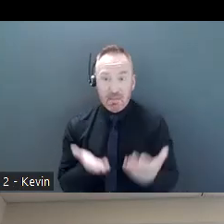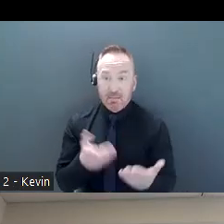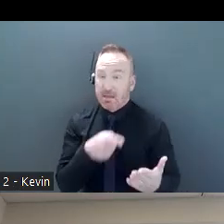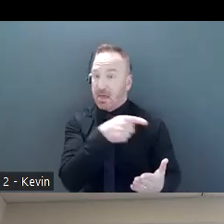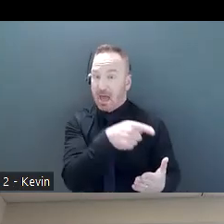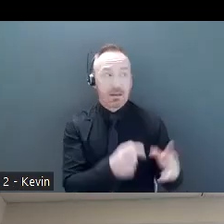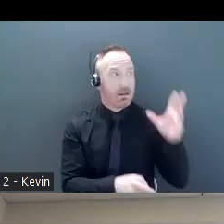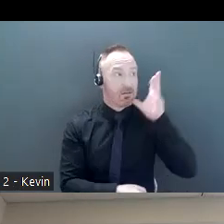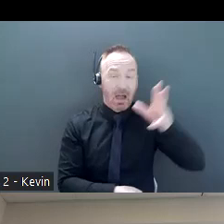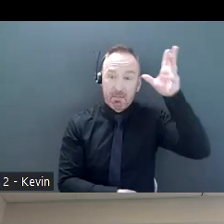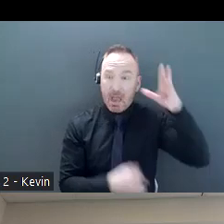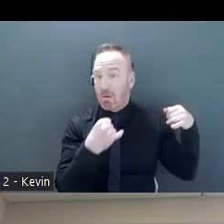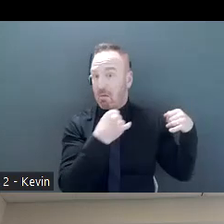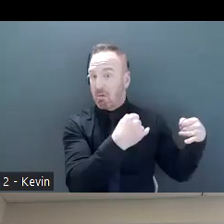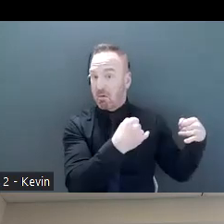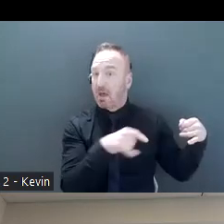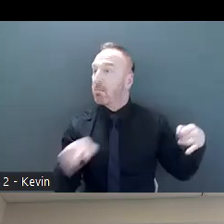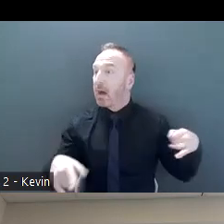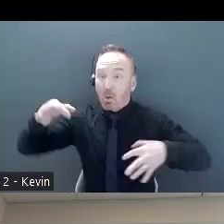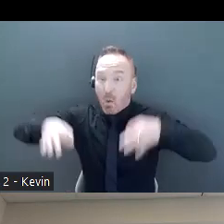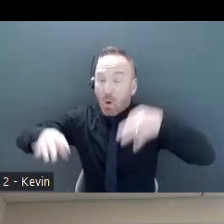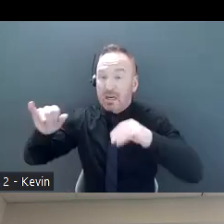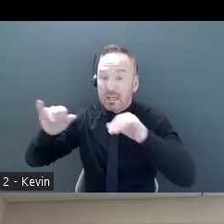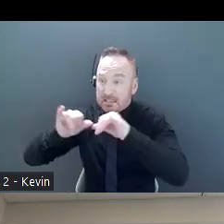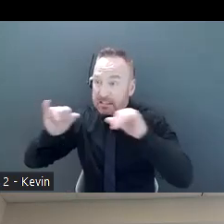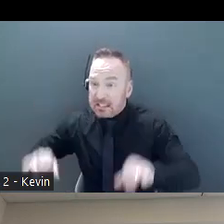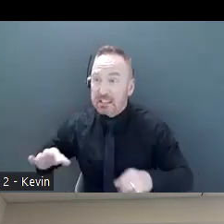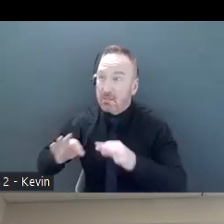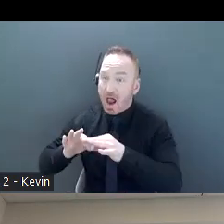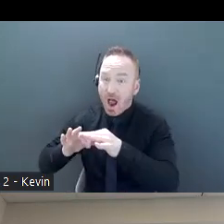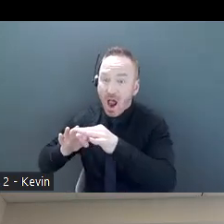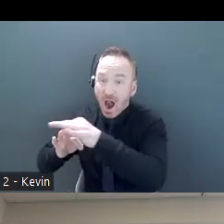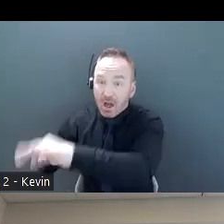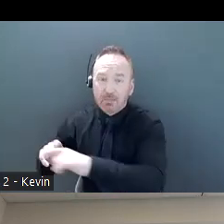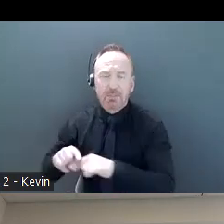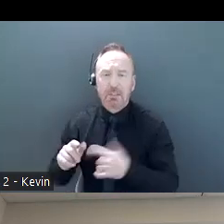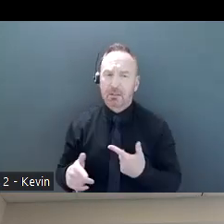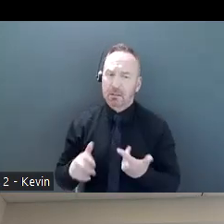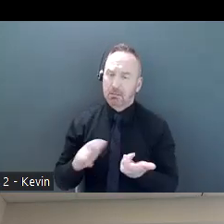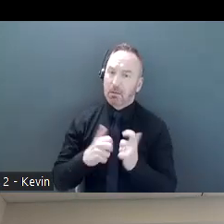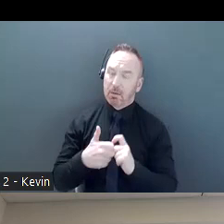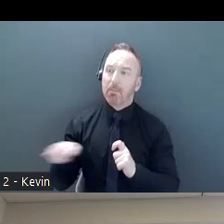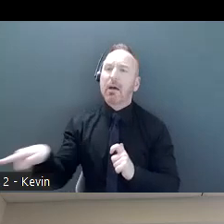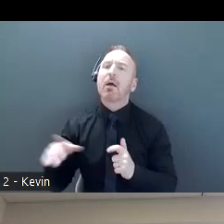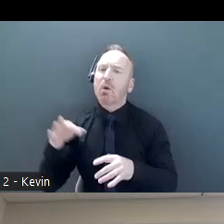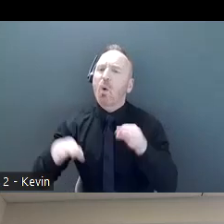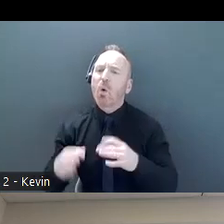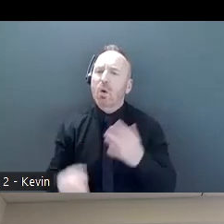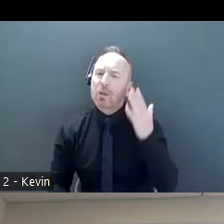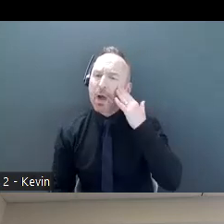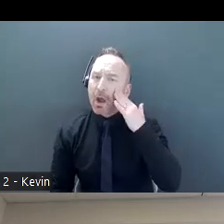that can then become a problem because their views and preferences may simply be parroting the parent. That's something a court is aware of. That's something a court would